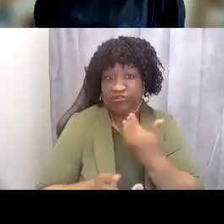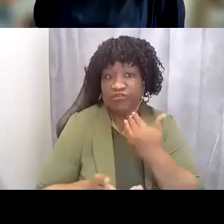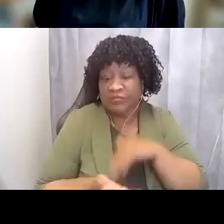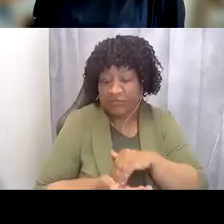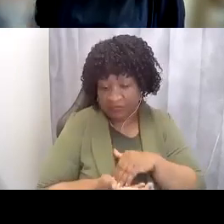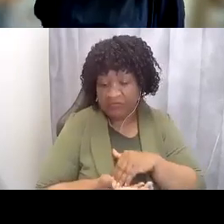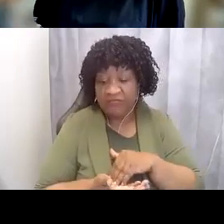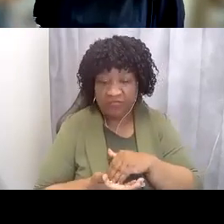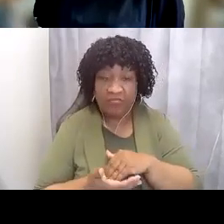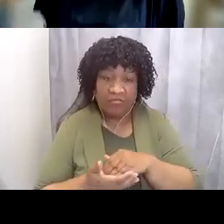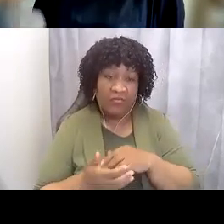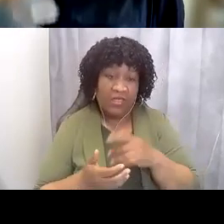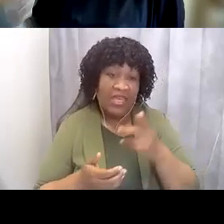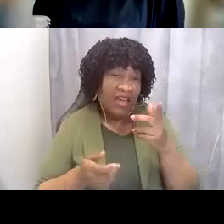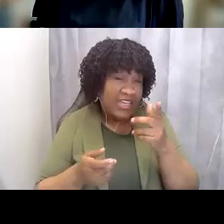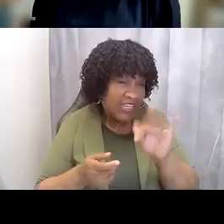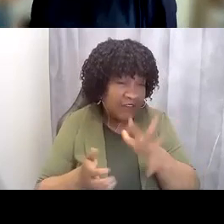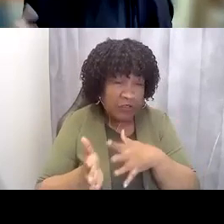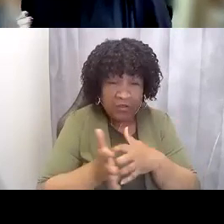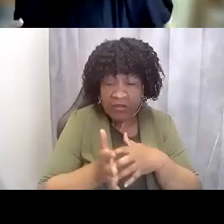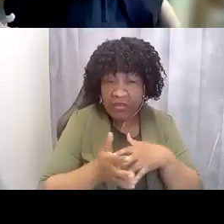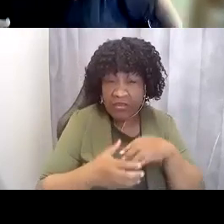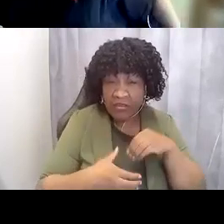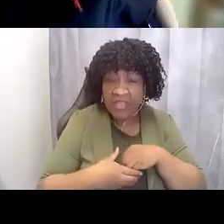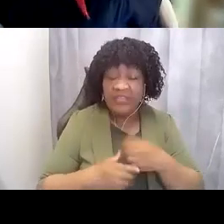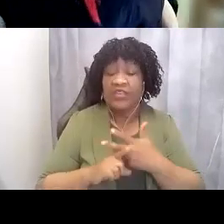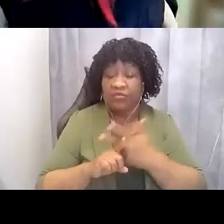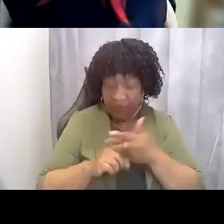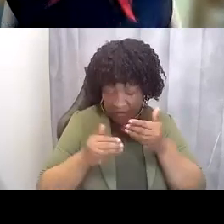booster. Unless they're immunocompromised, then it would be 3 months, and then,